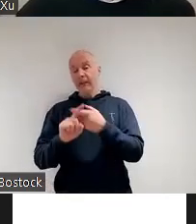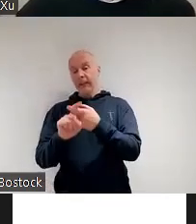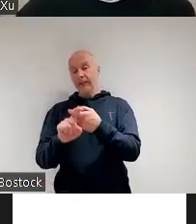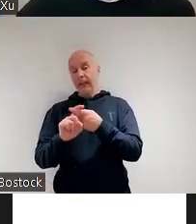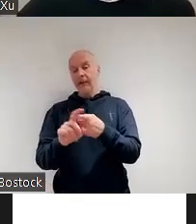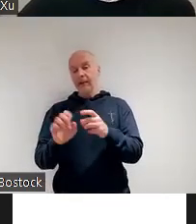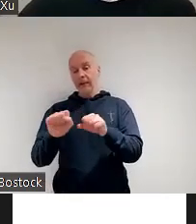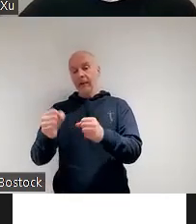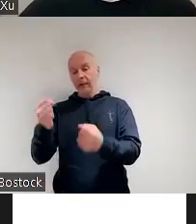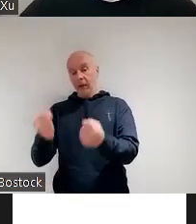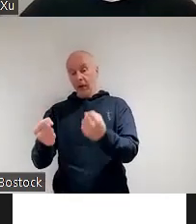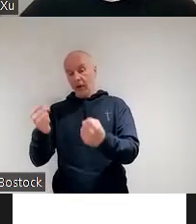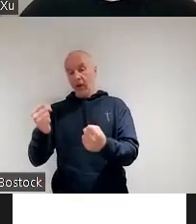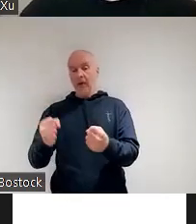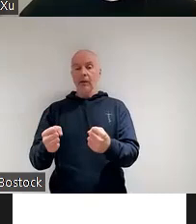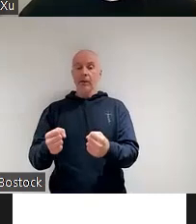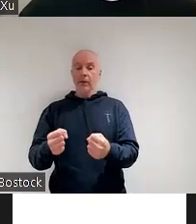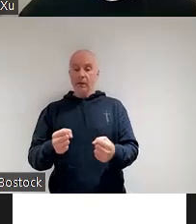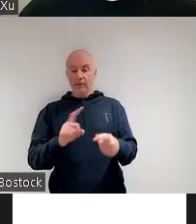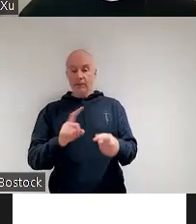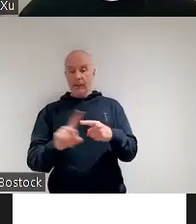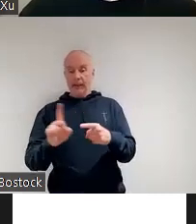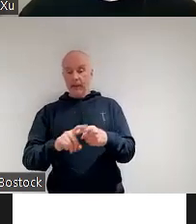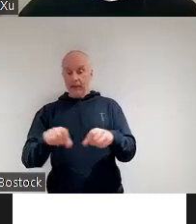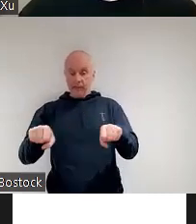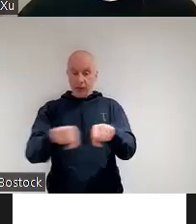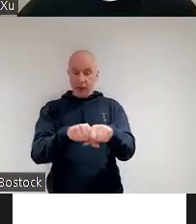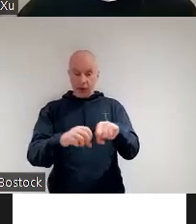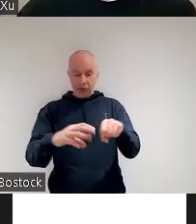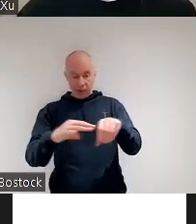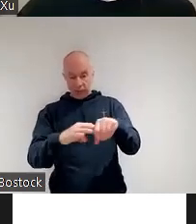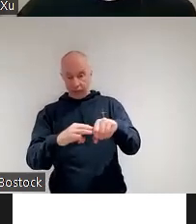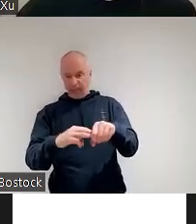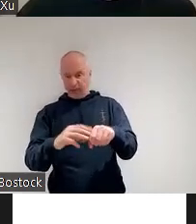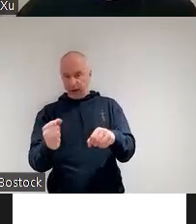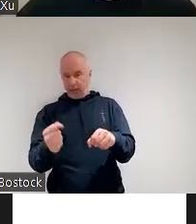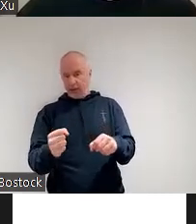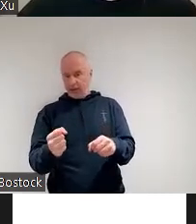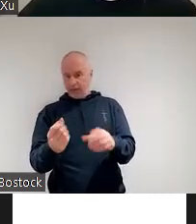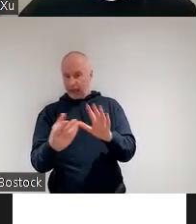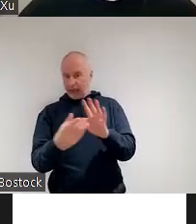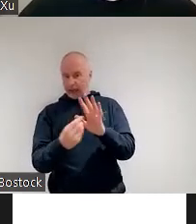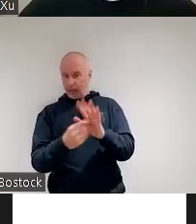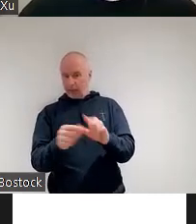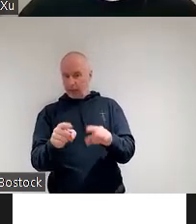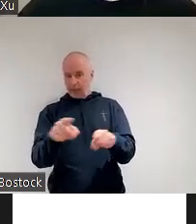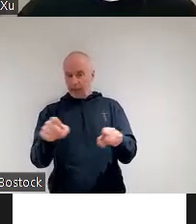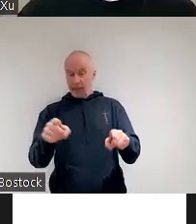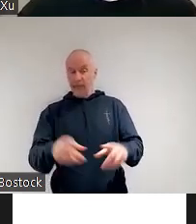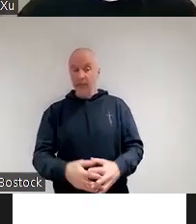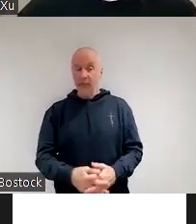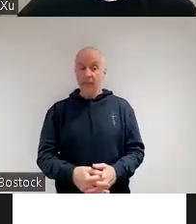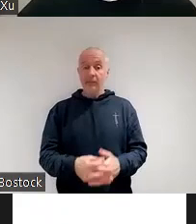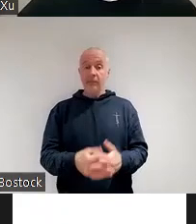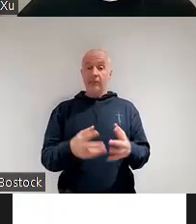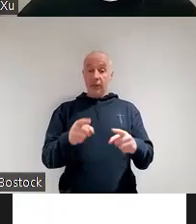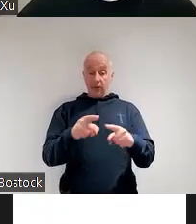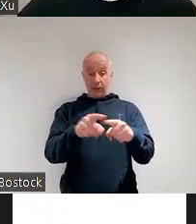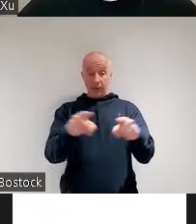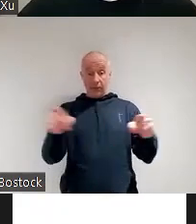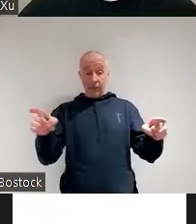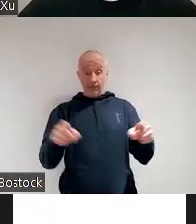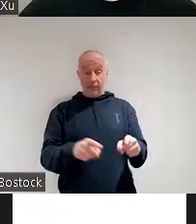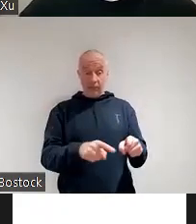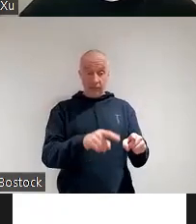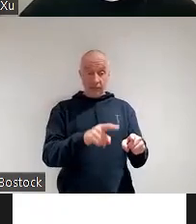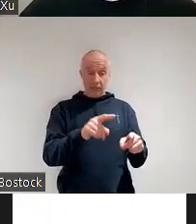type of vehicles, they can use different sorts of chargers here as well. So, but basically, this just tells you across all these